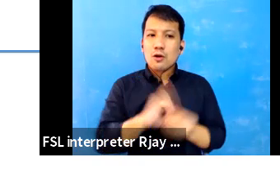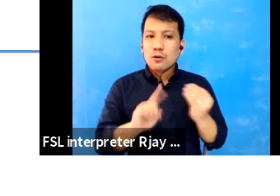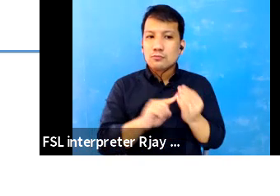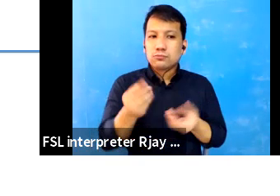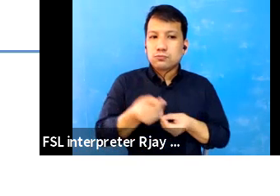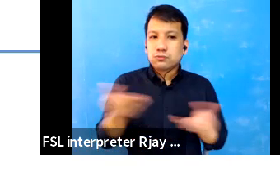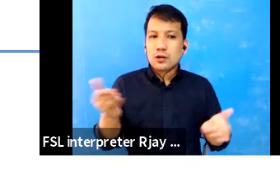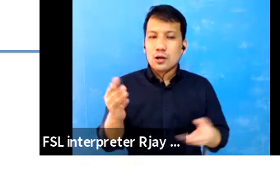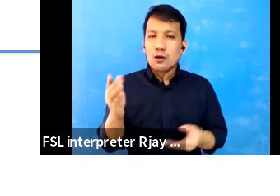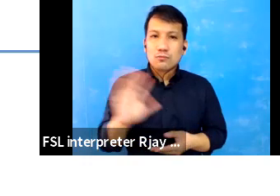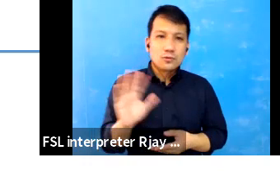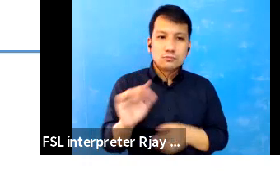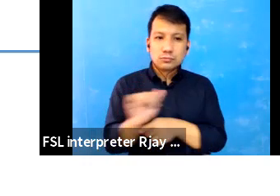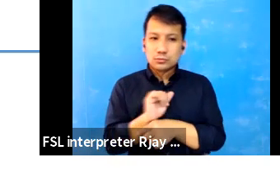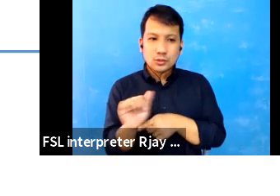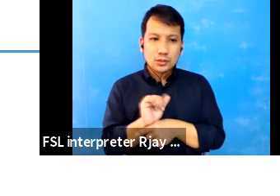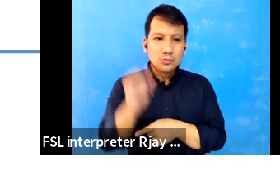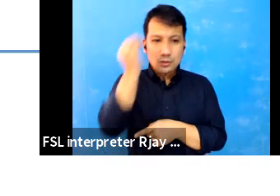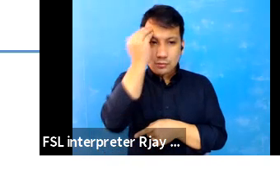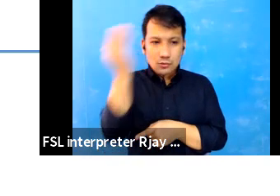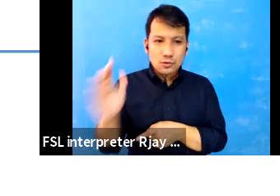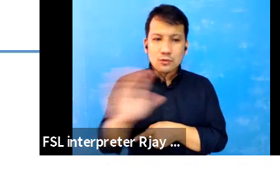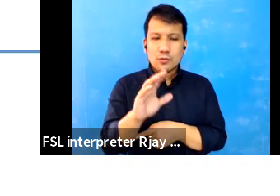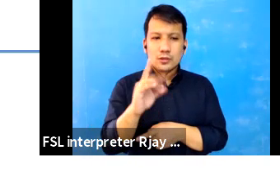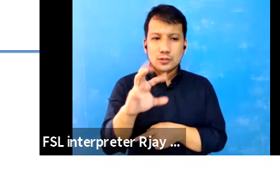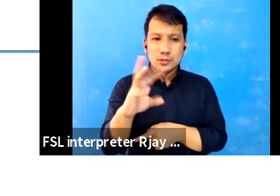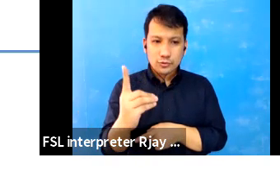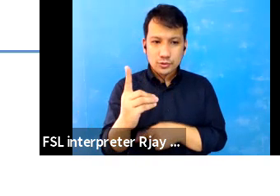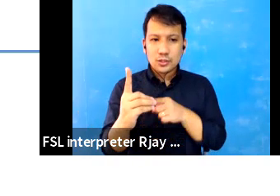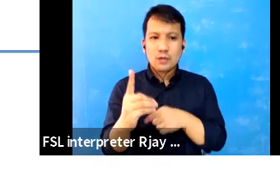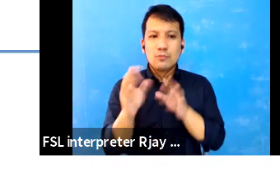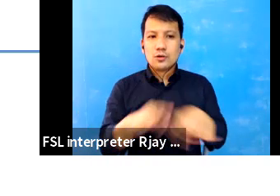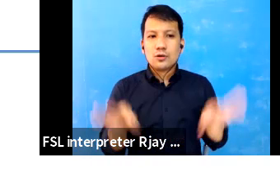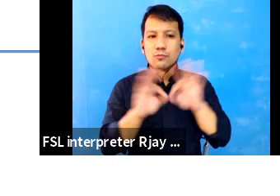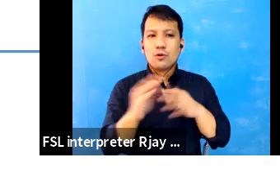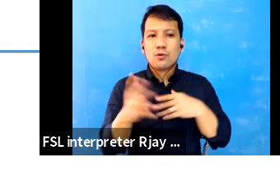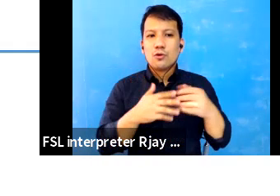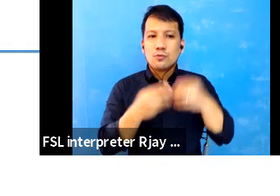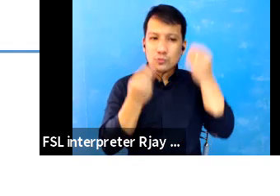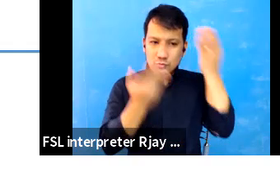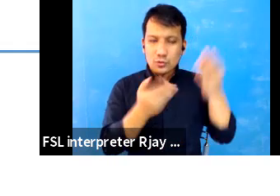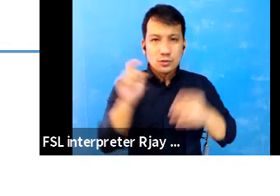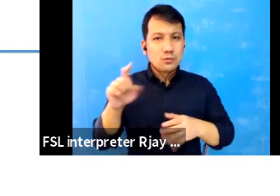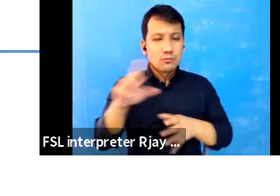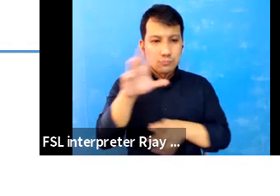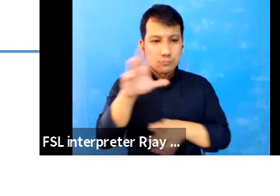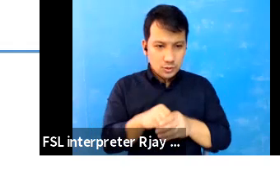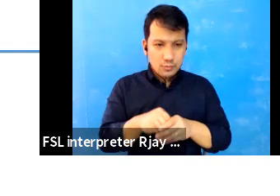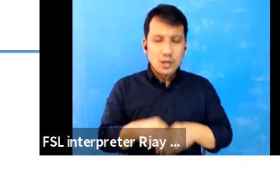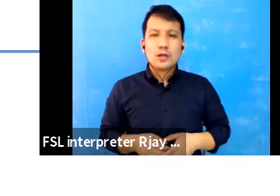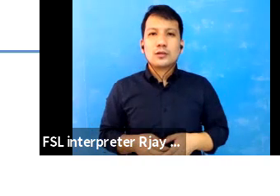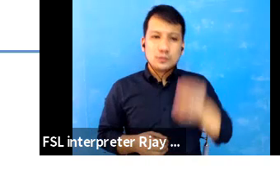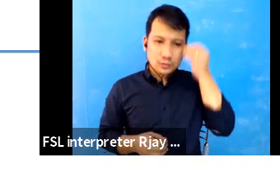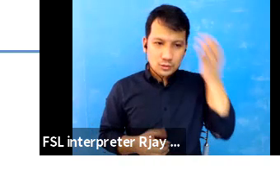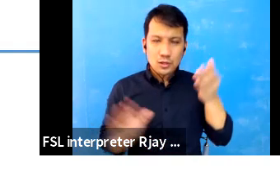giving training. Those from the DSWD can include, if it is necessary, that they be included,